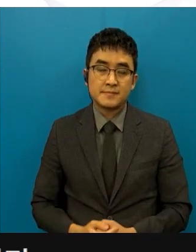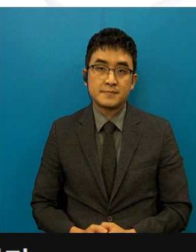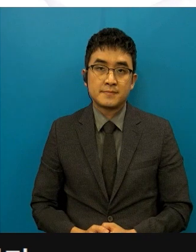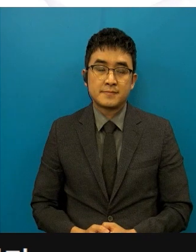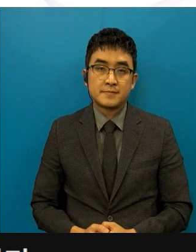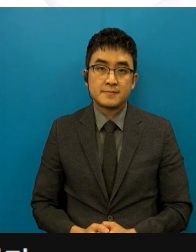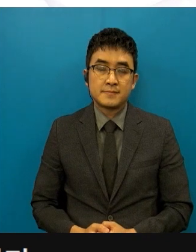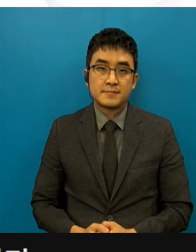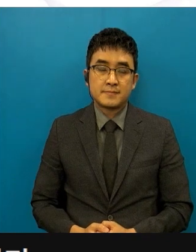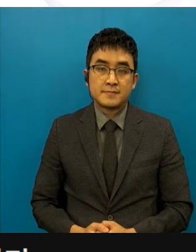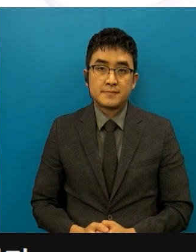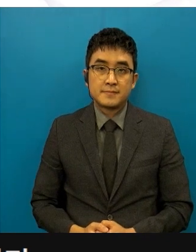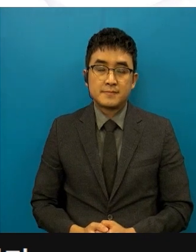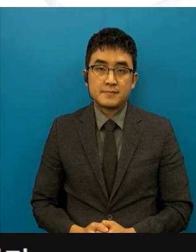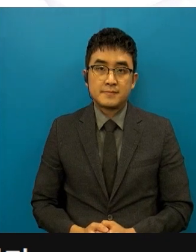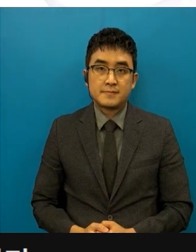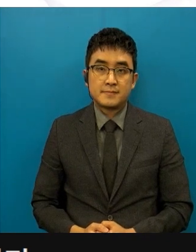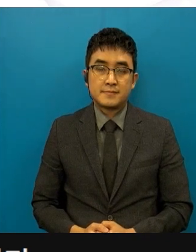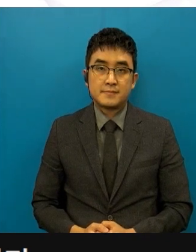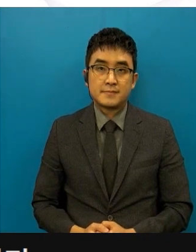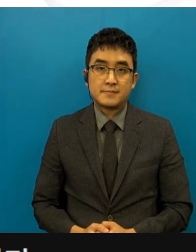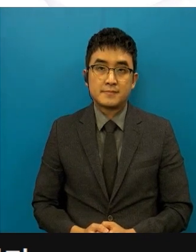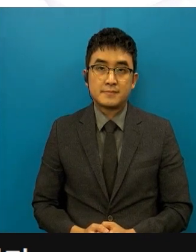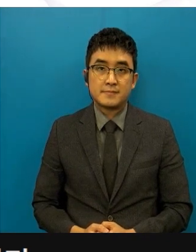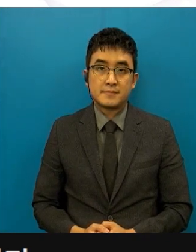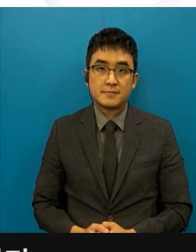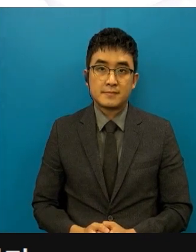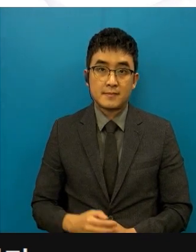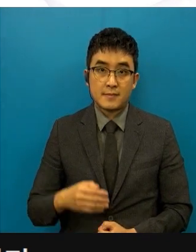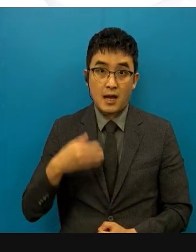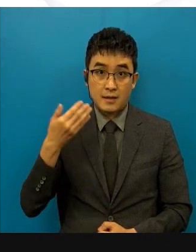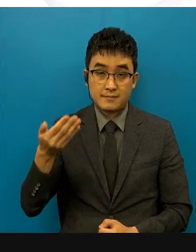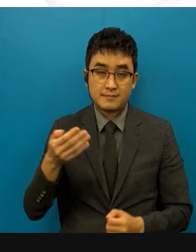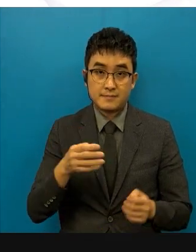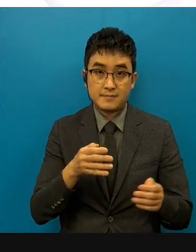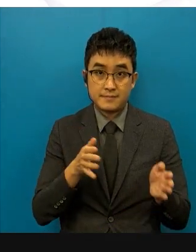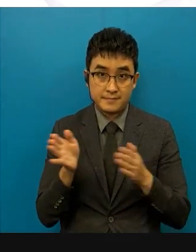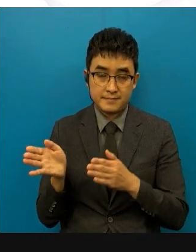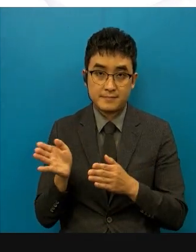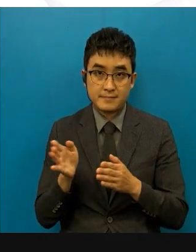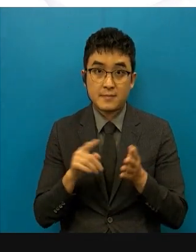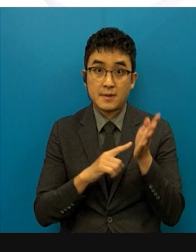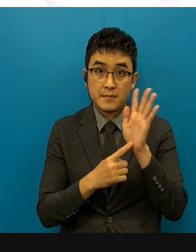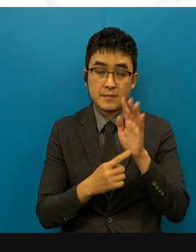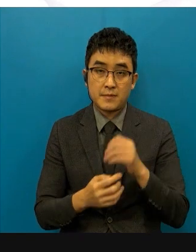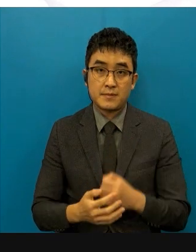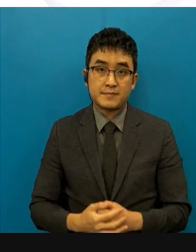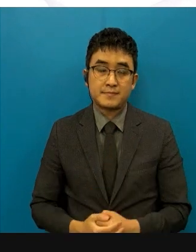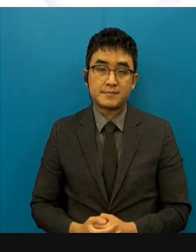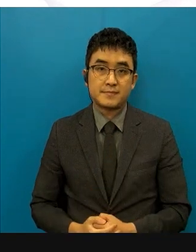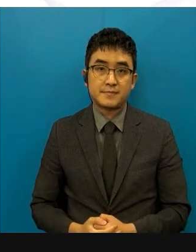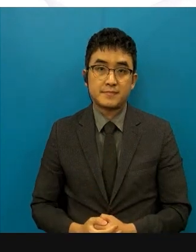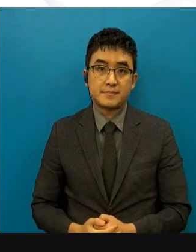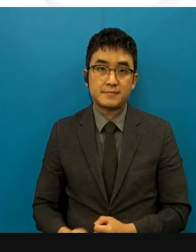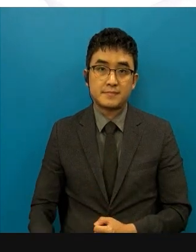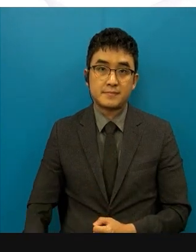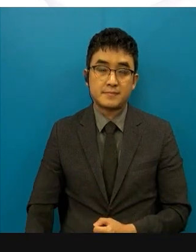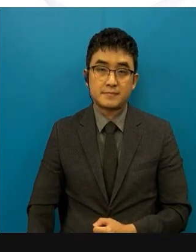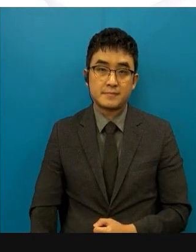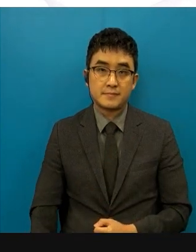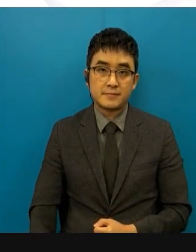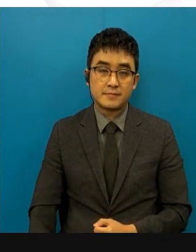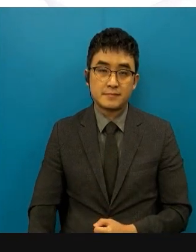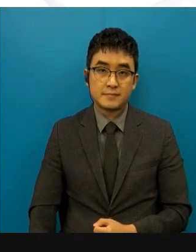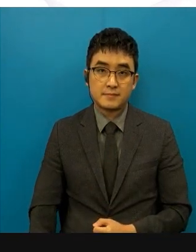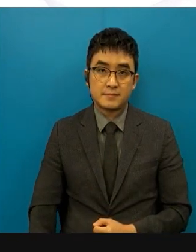Let me move on. Next presentation. Next speaker is Dr. Yi-Jong